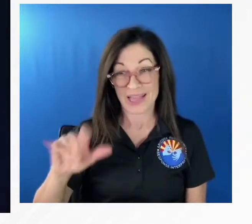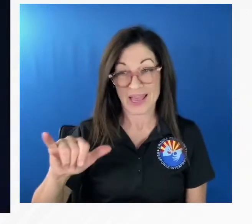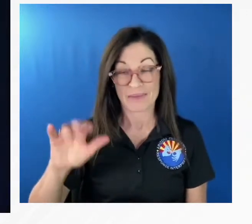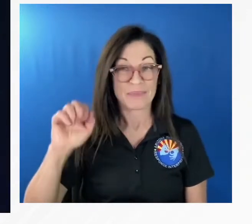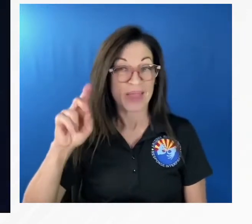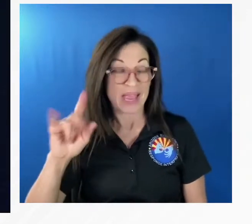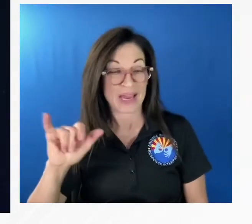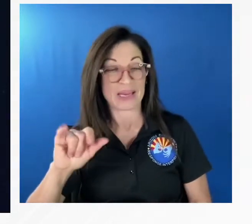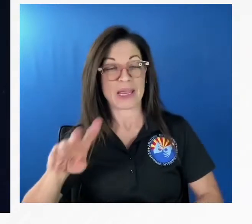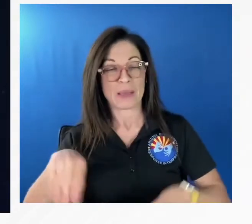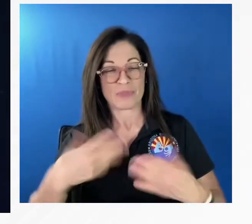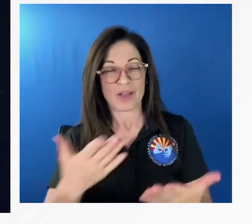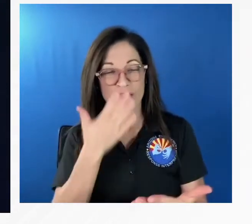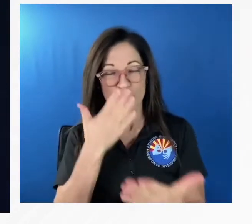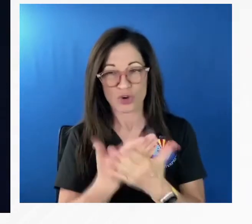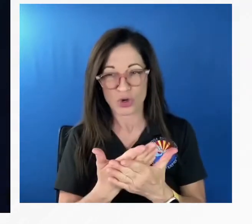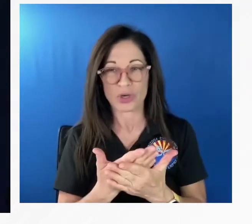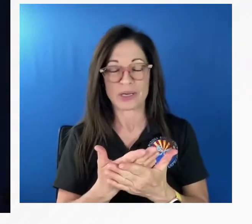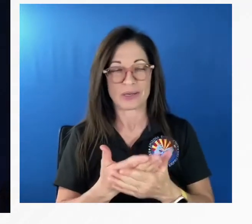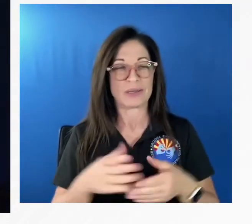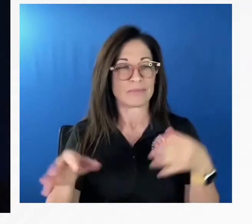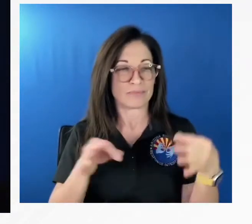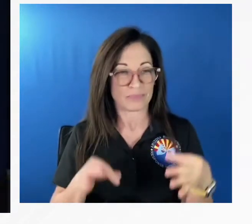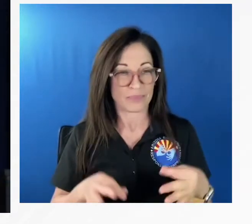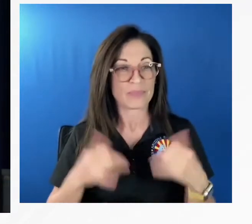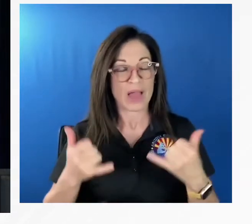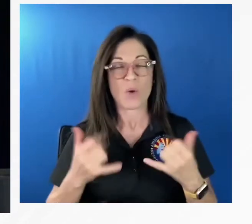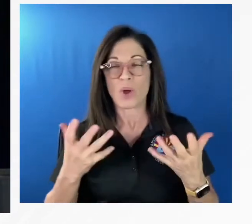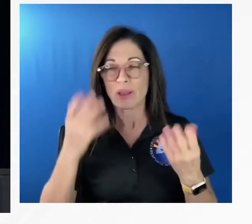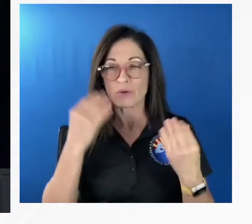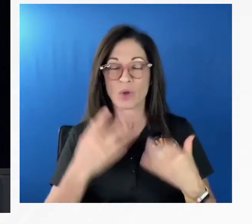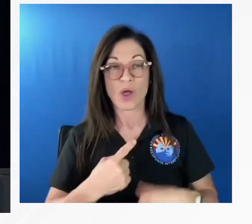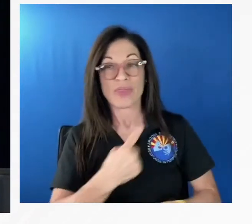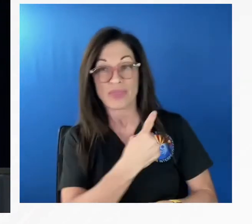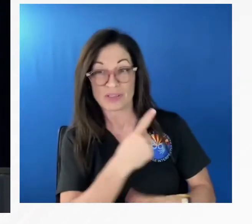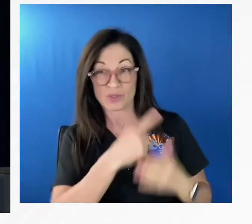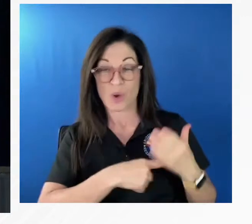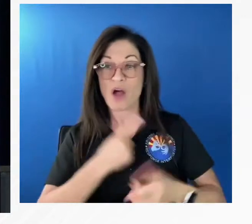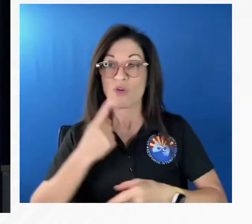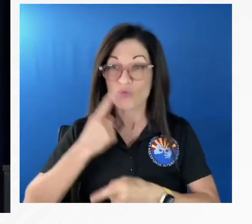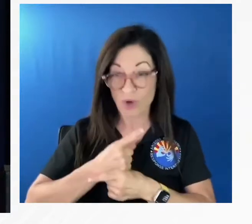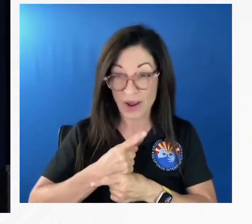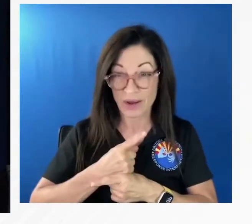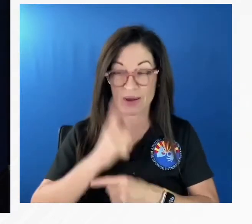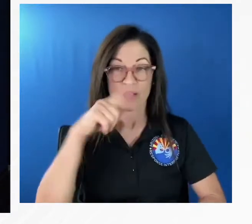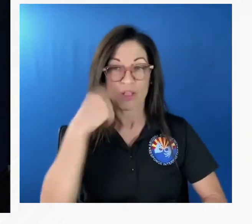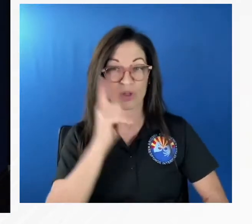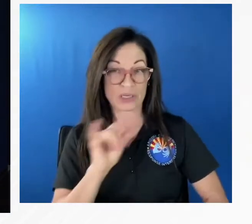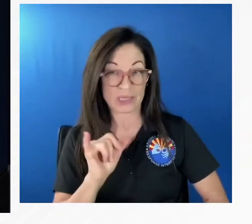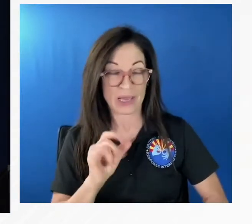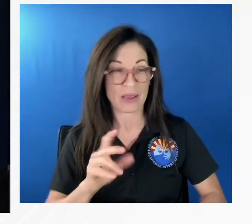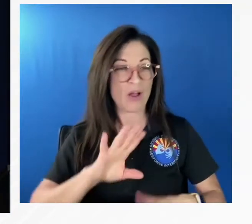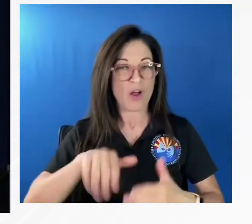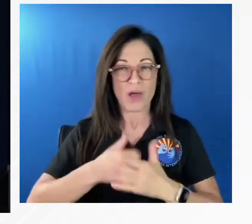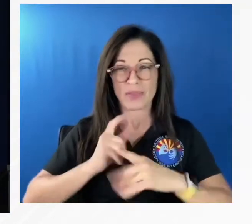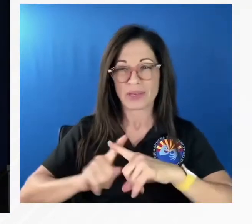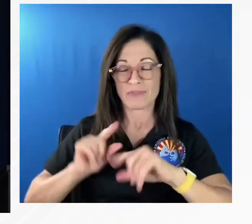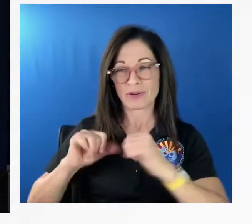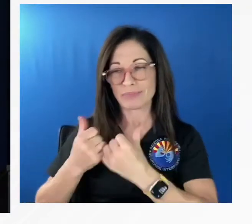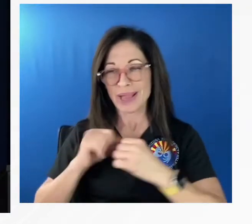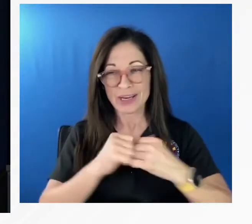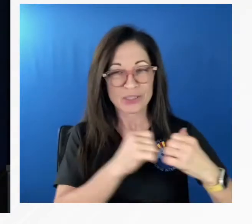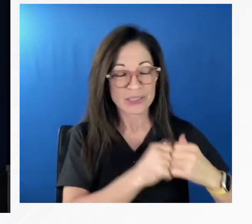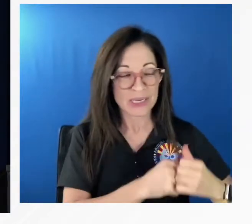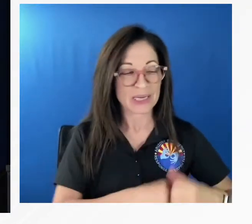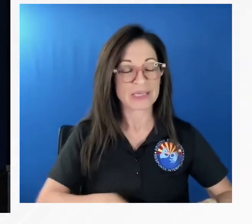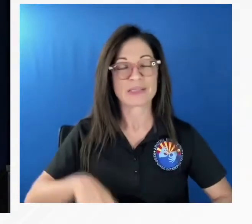this is what right looks like. California Fire Service and all these different agencies between CAL FIRE, the parks, and then Tulare County, and then the